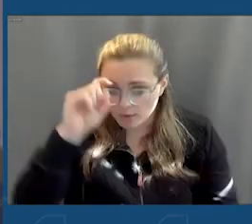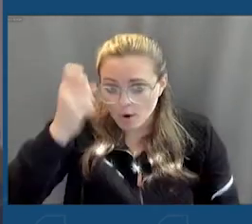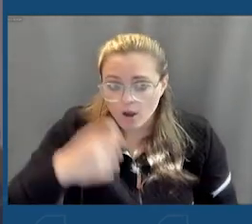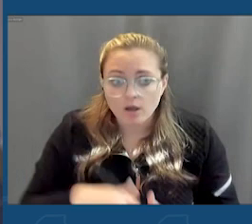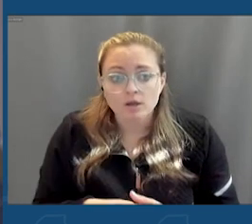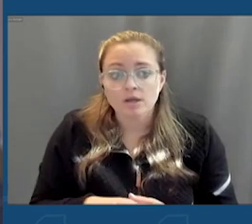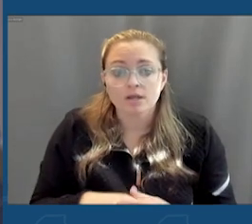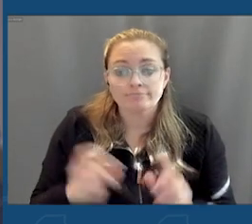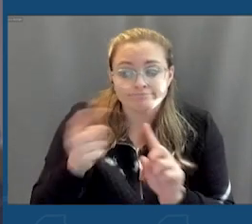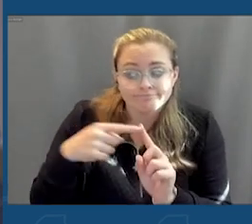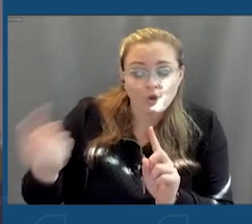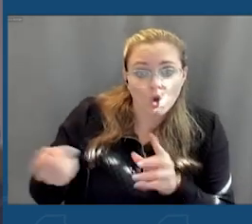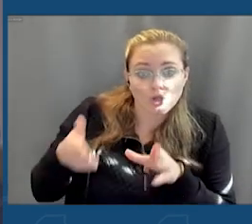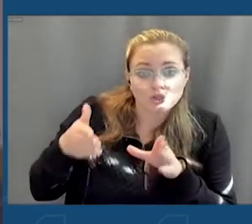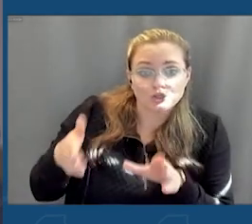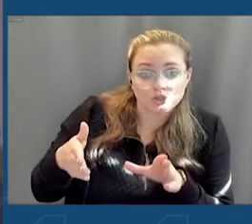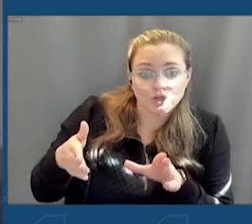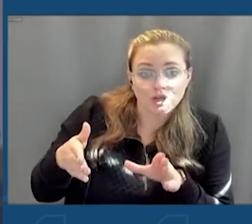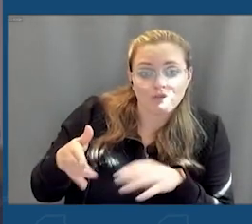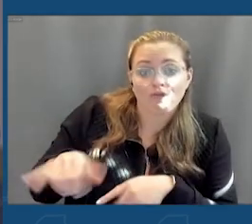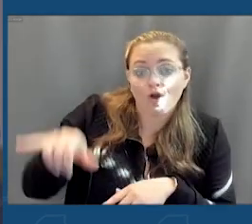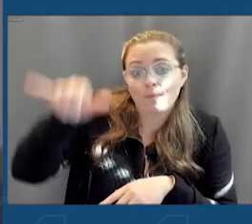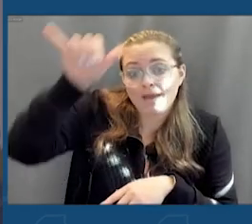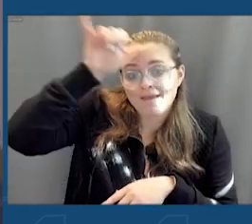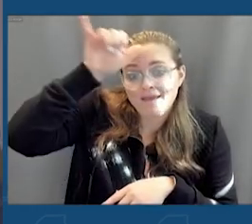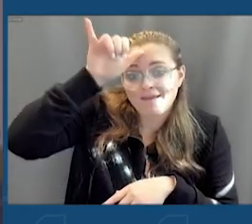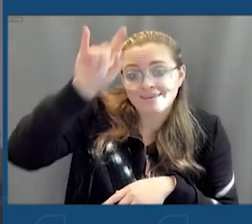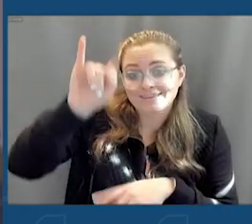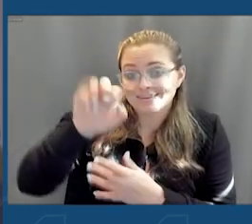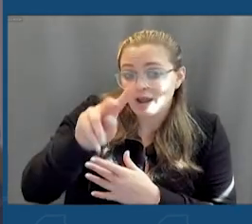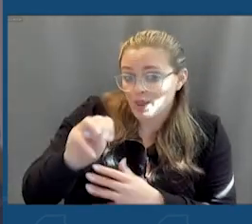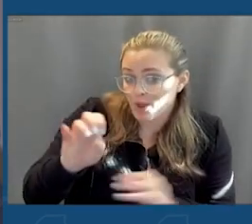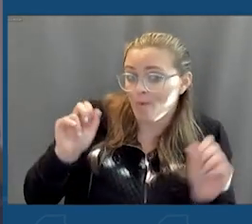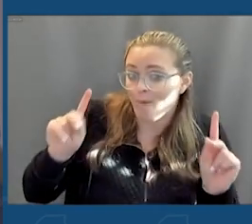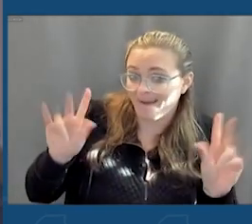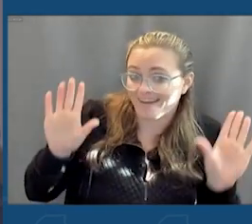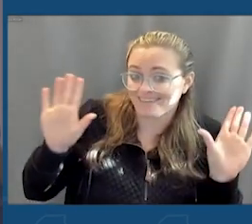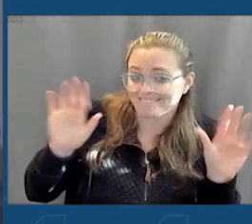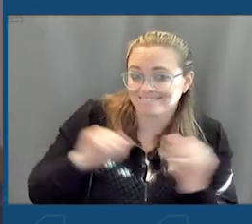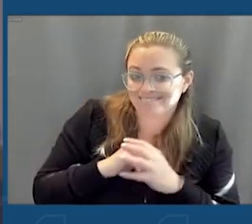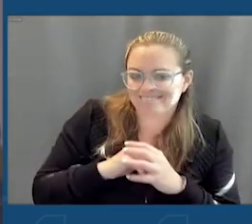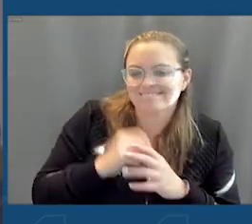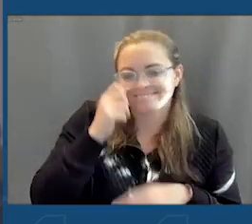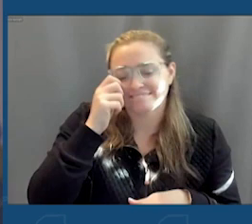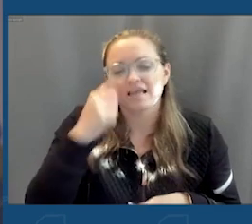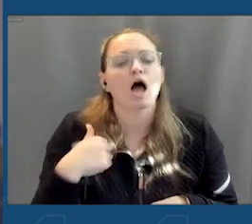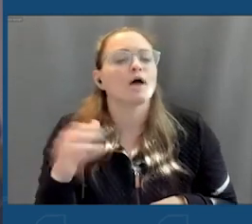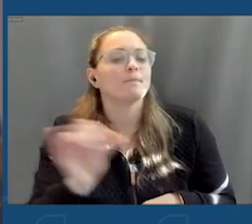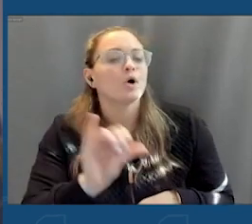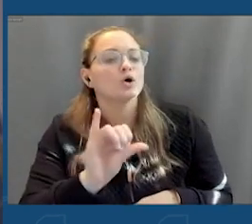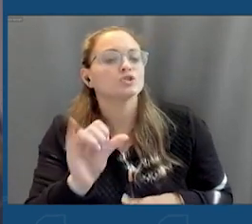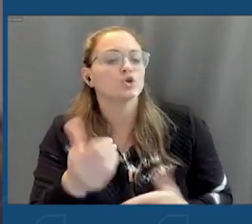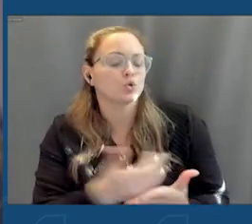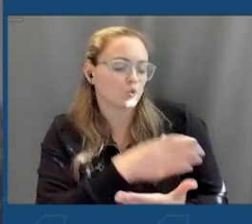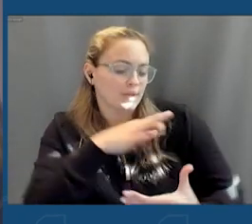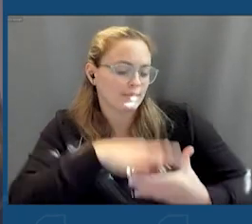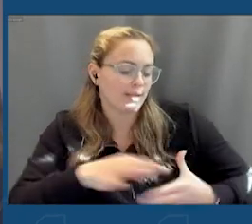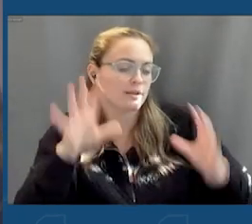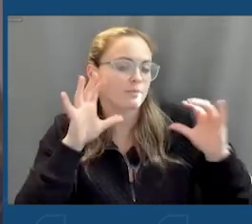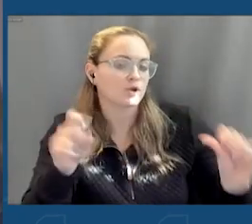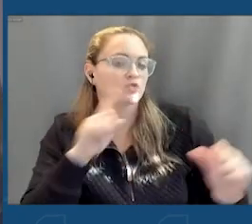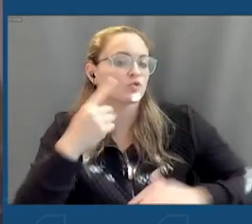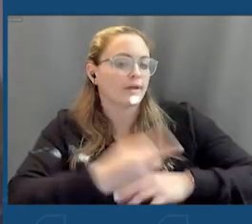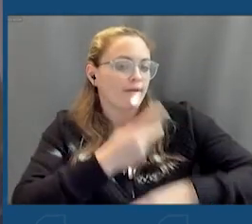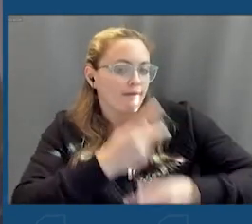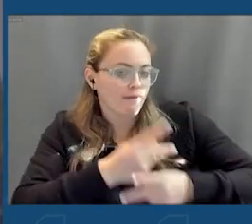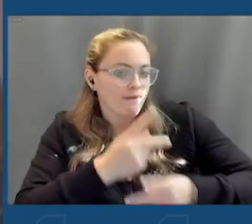right across the street from Yankee Stadium, okay? Okay. I am also the newly elected president of the Daycare Council of the City